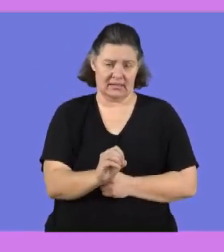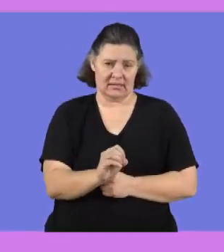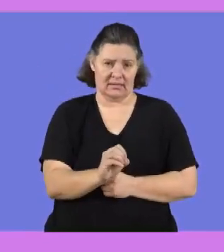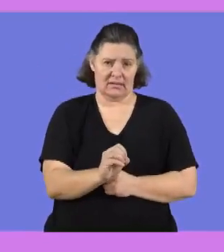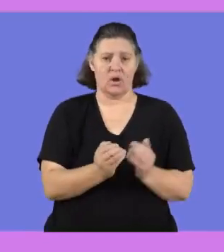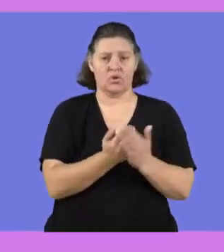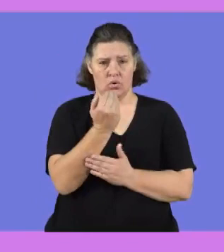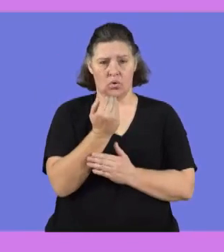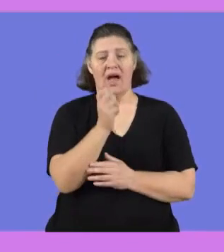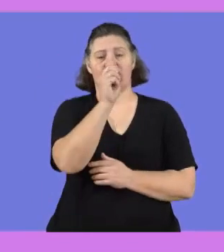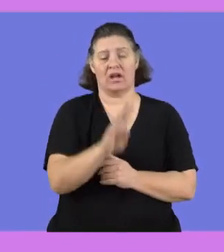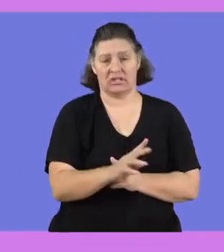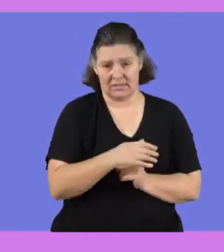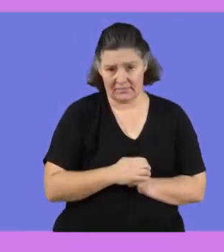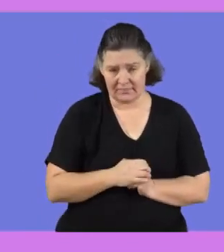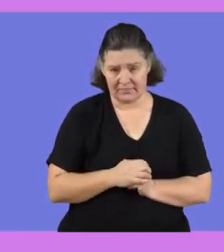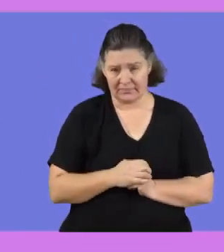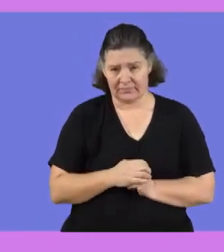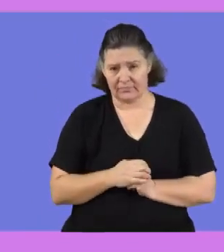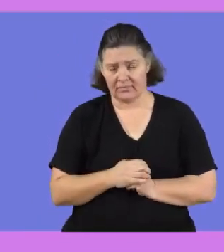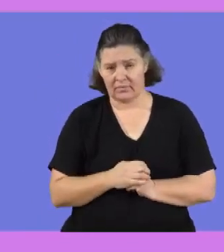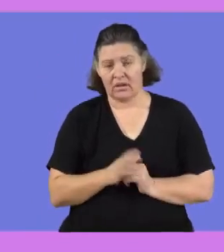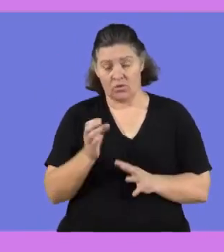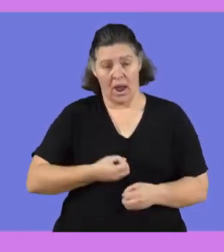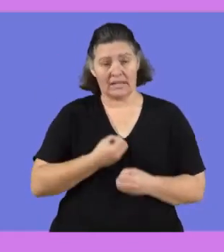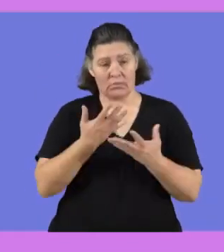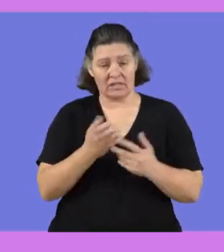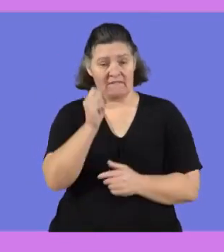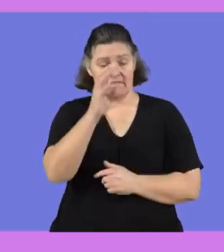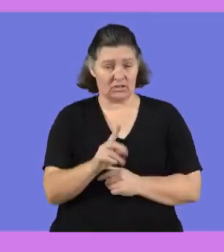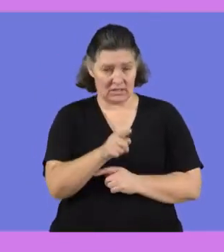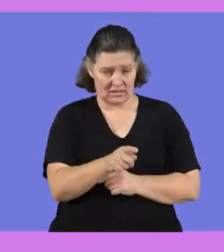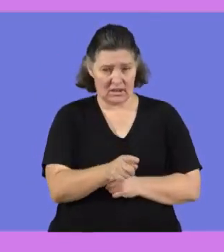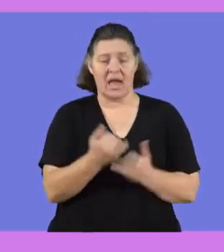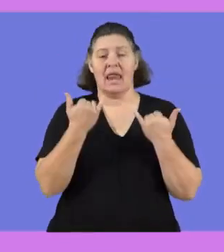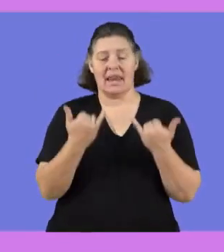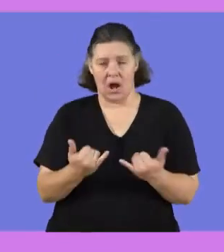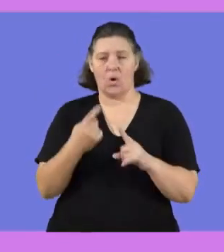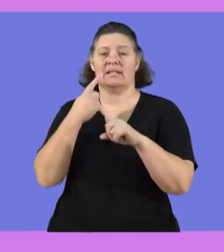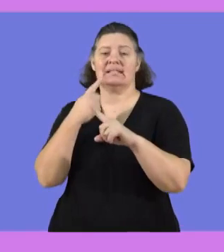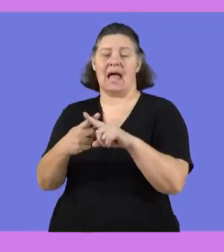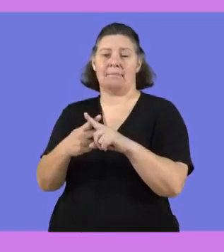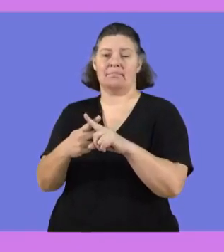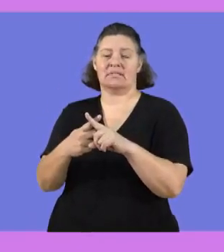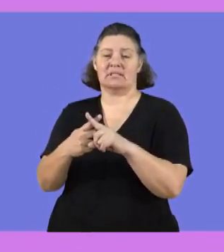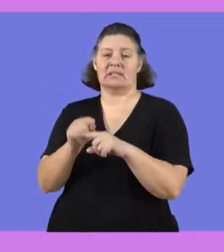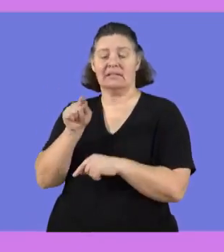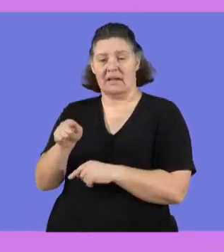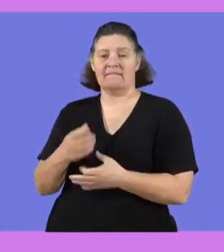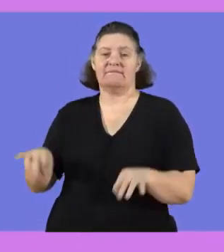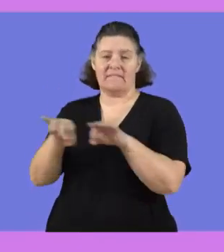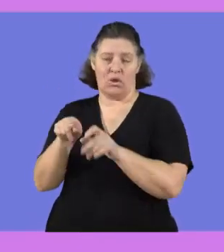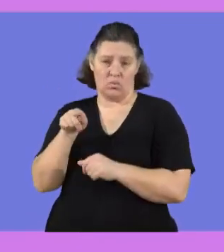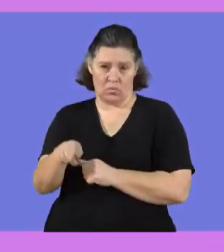you express that percentage, the new one, as a fraction. And then after expressing it as a